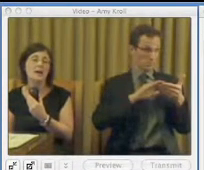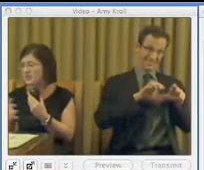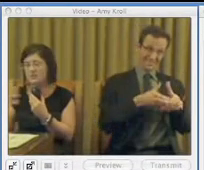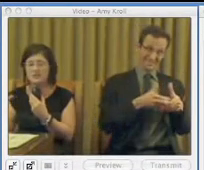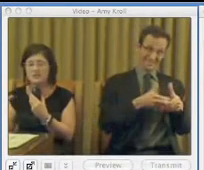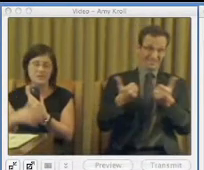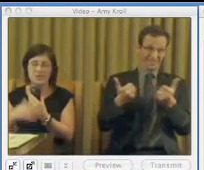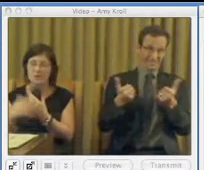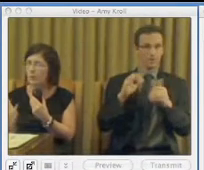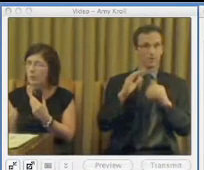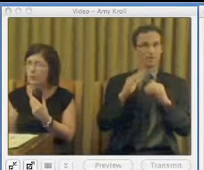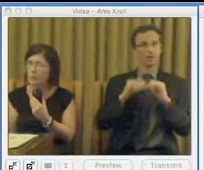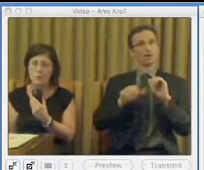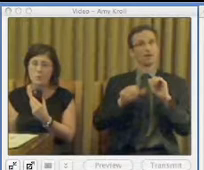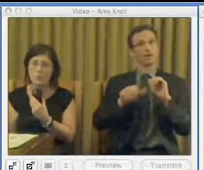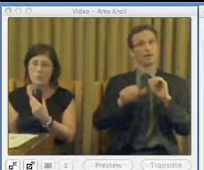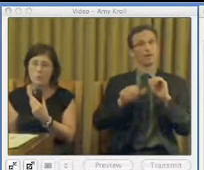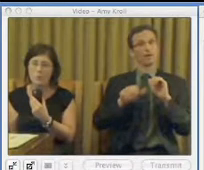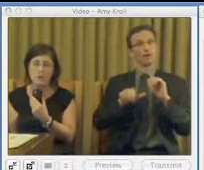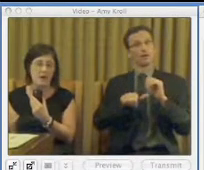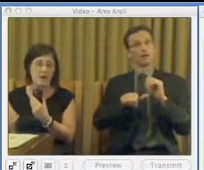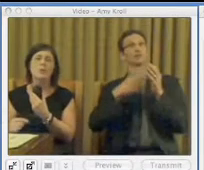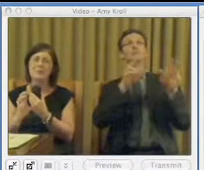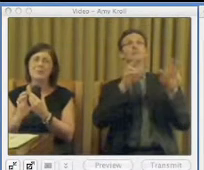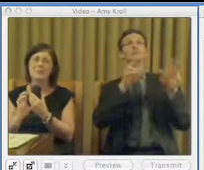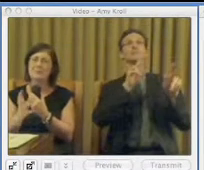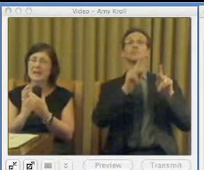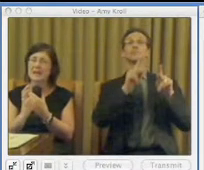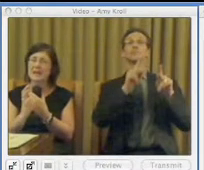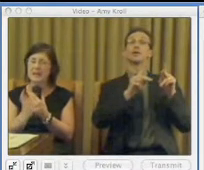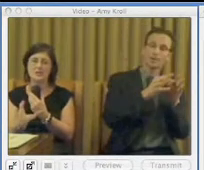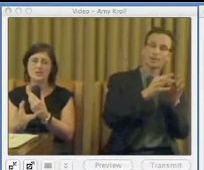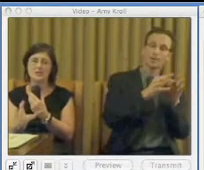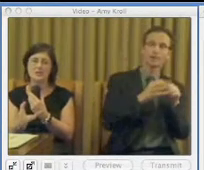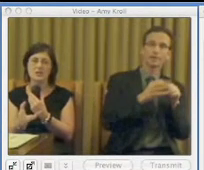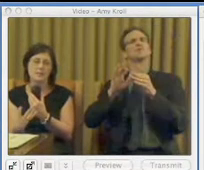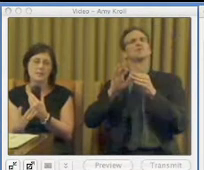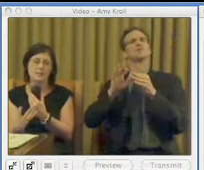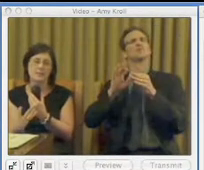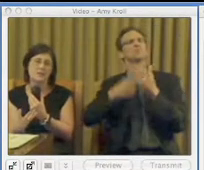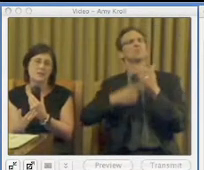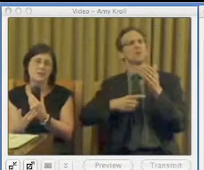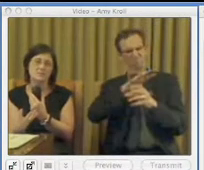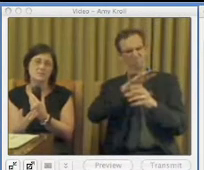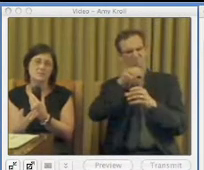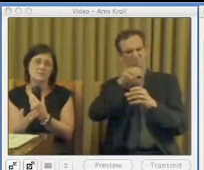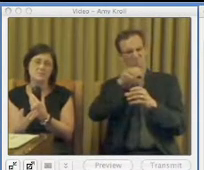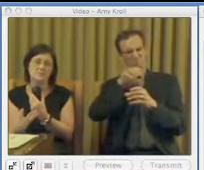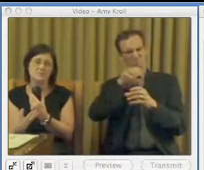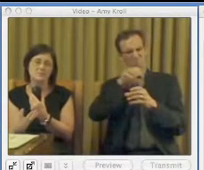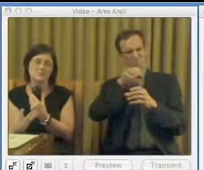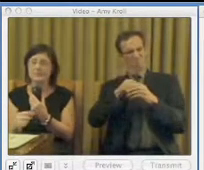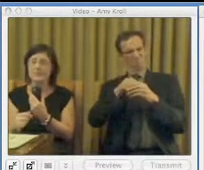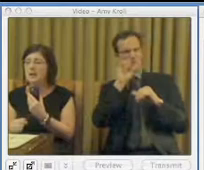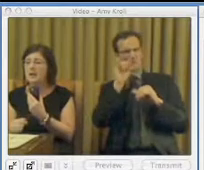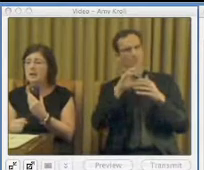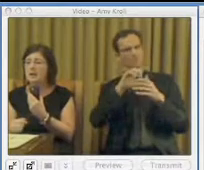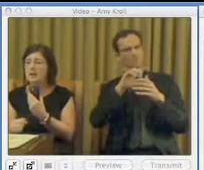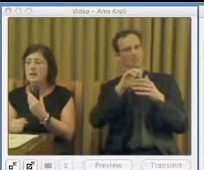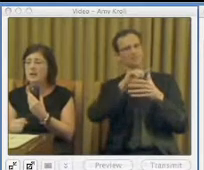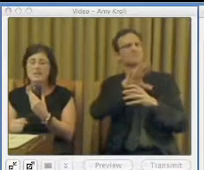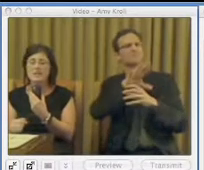mean by community interpreting or public service interpreting or whatever you want to call it. What do we mean by community interpreting? What does that mean to us?